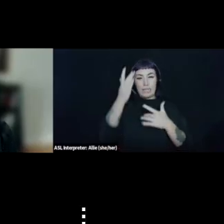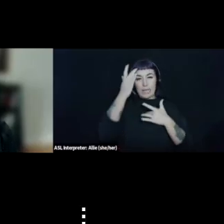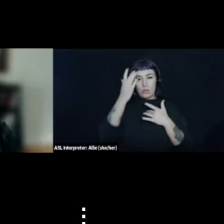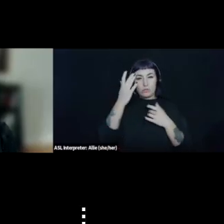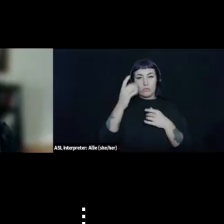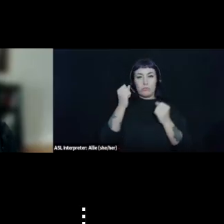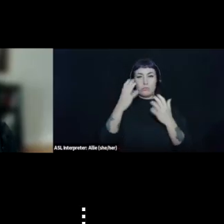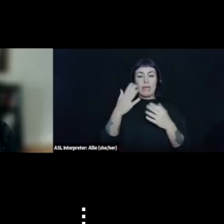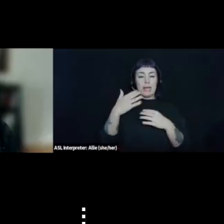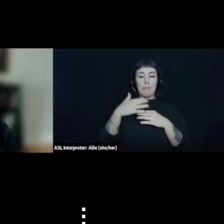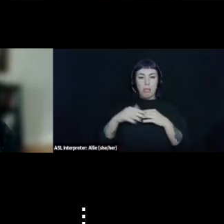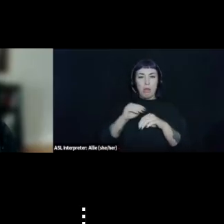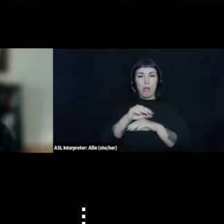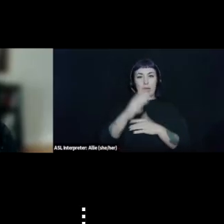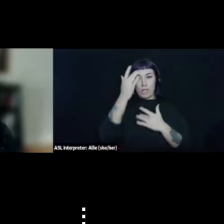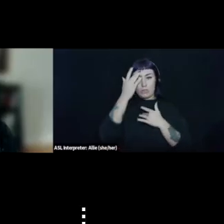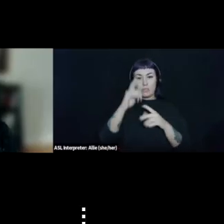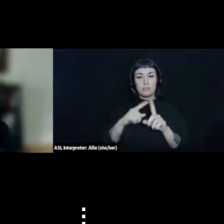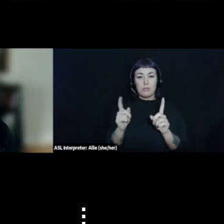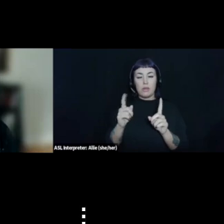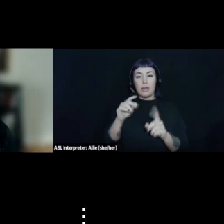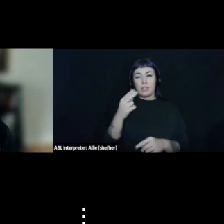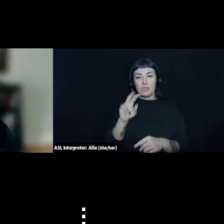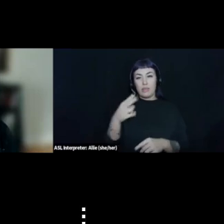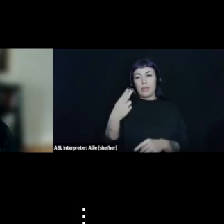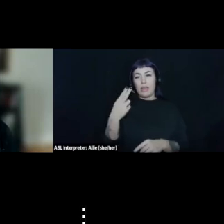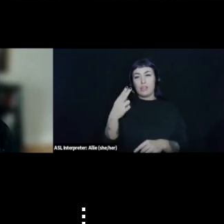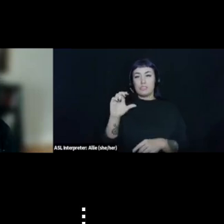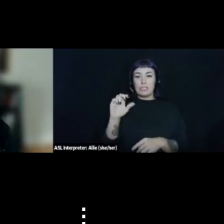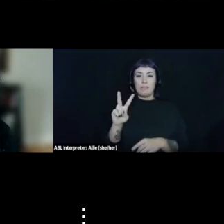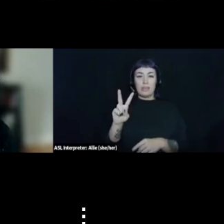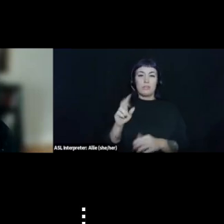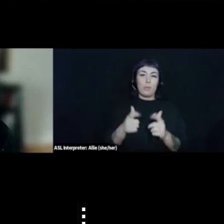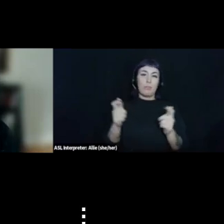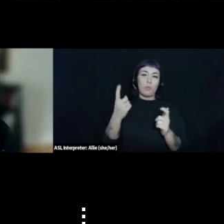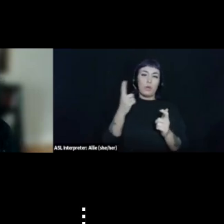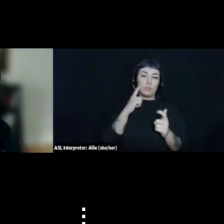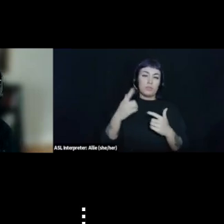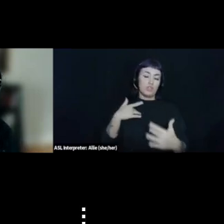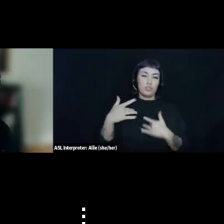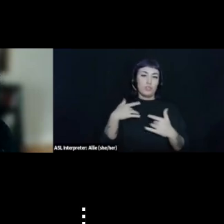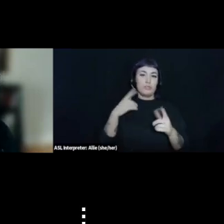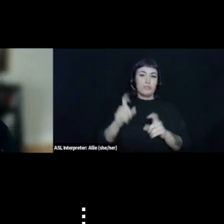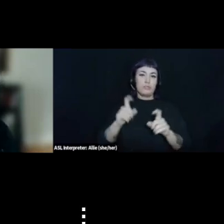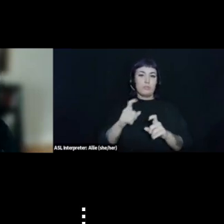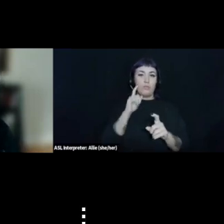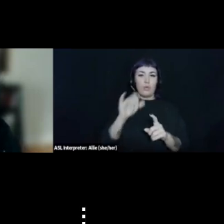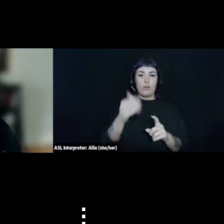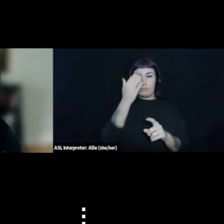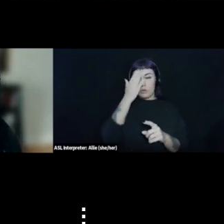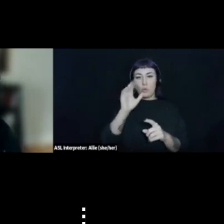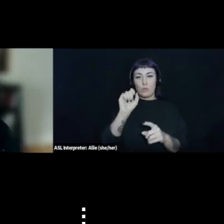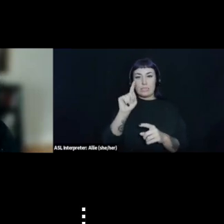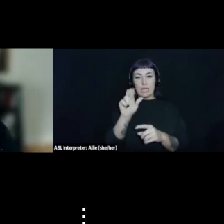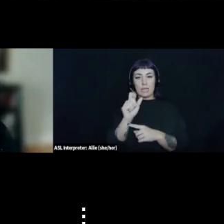of different bloodborne illnesses, but HIV and HCV are big ones of concern. So getting tested for those and knowing your status